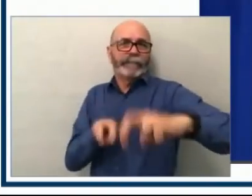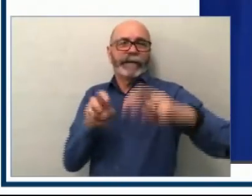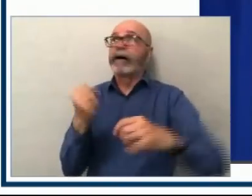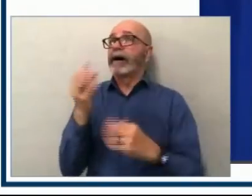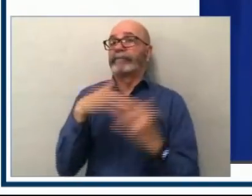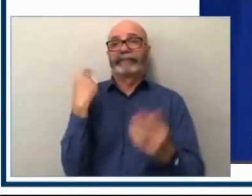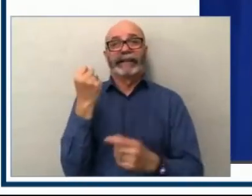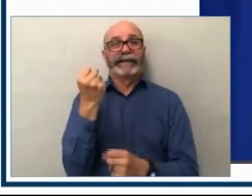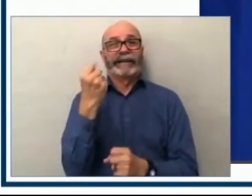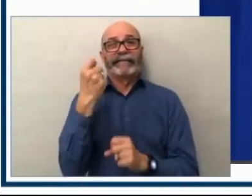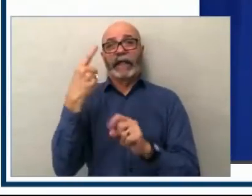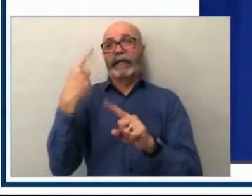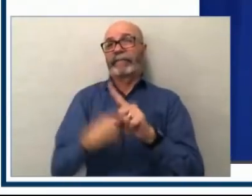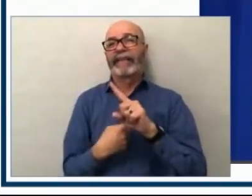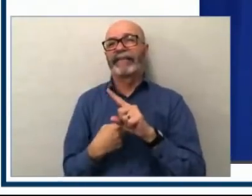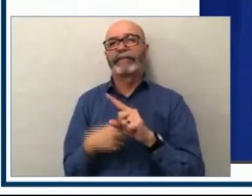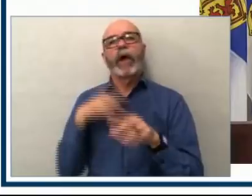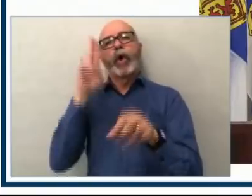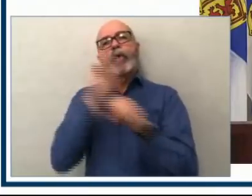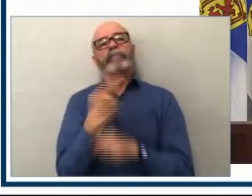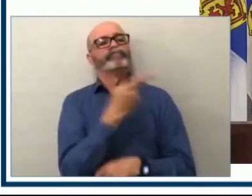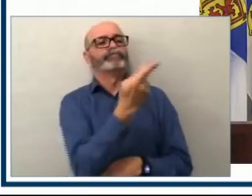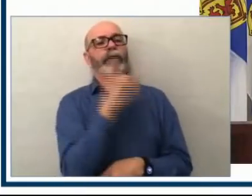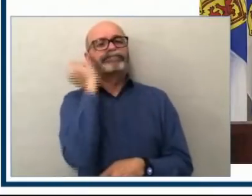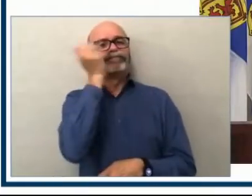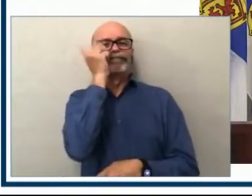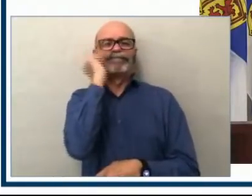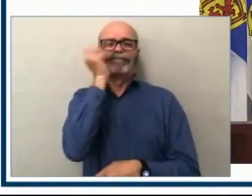to having us around. They are. I may have misspoken.